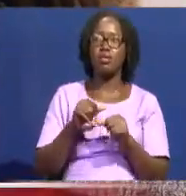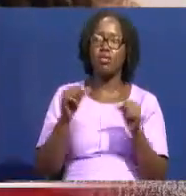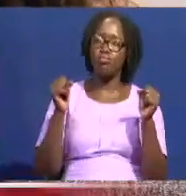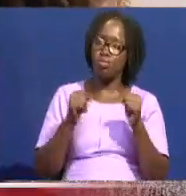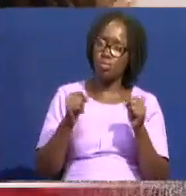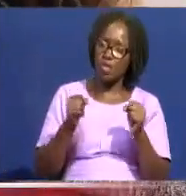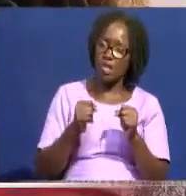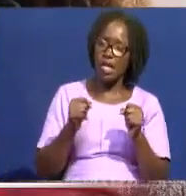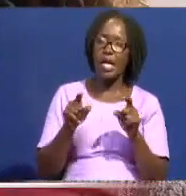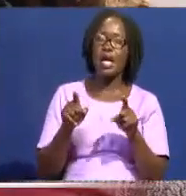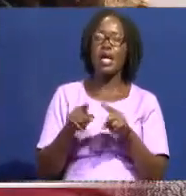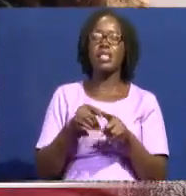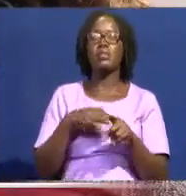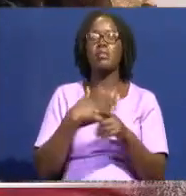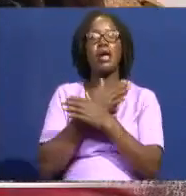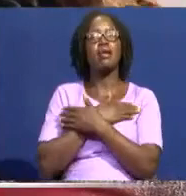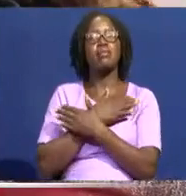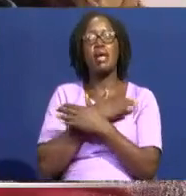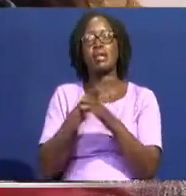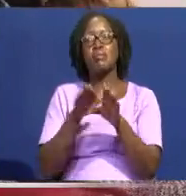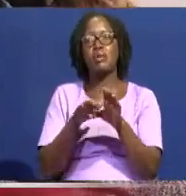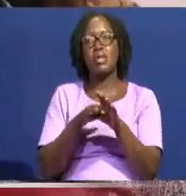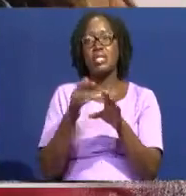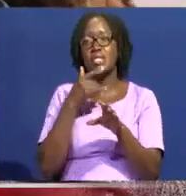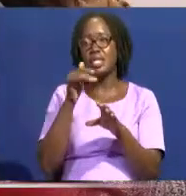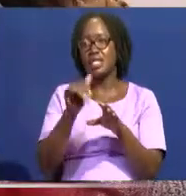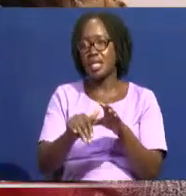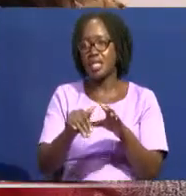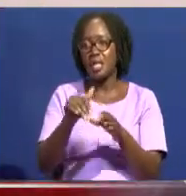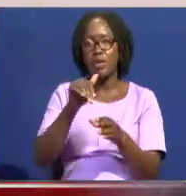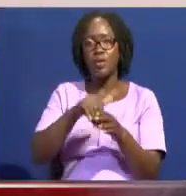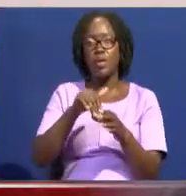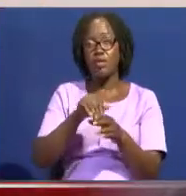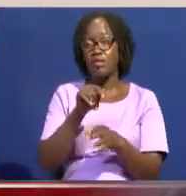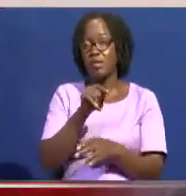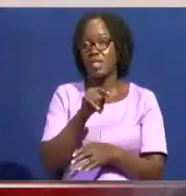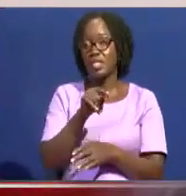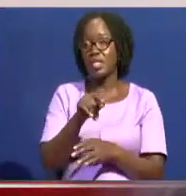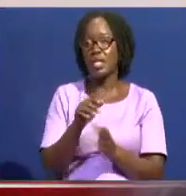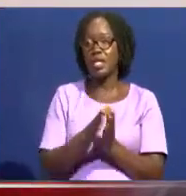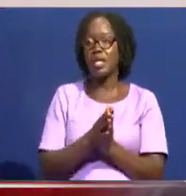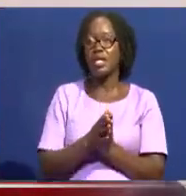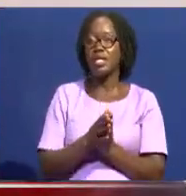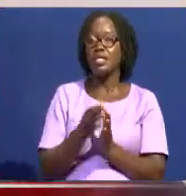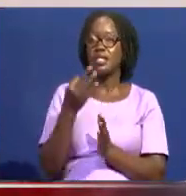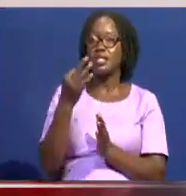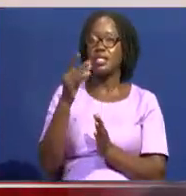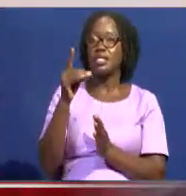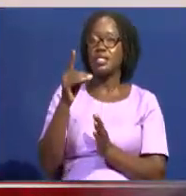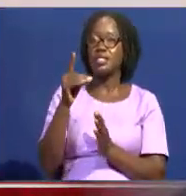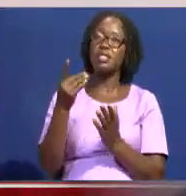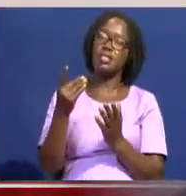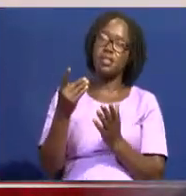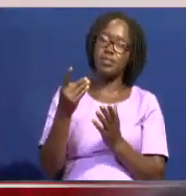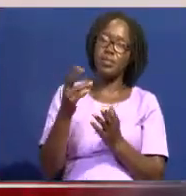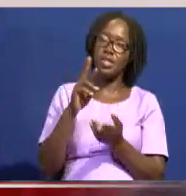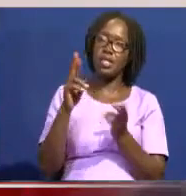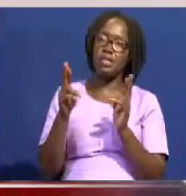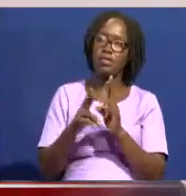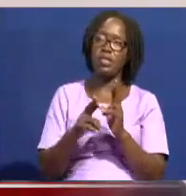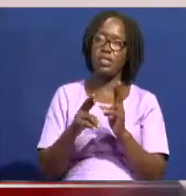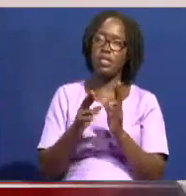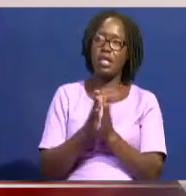And as my colleagues here have said, we really have to invest in that. The 3D revolution, decarbonization,